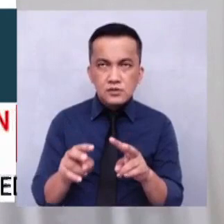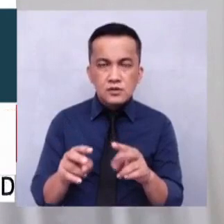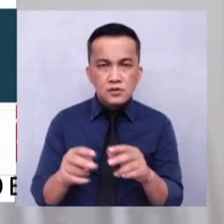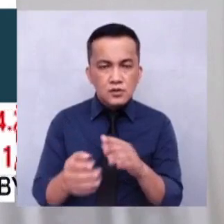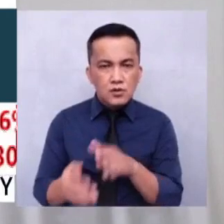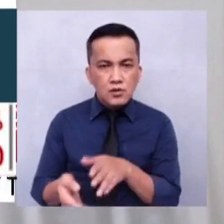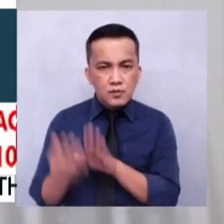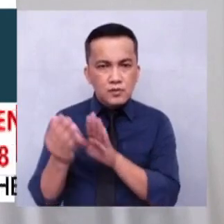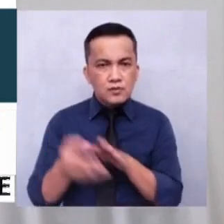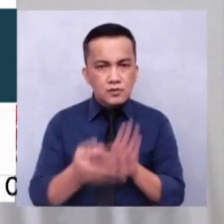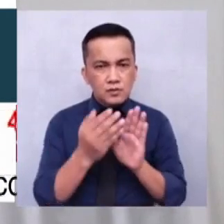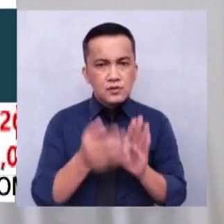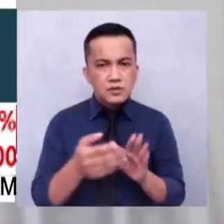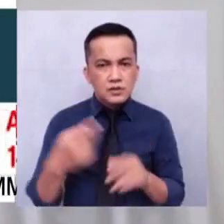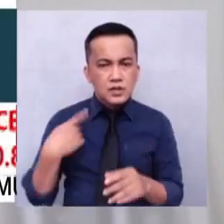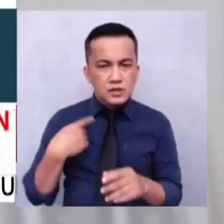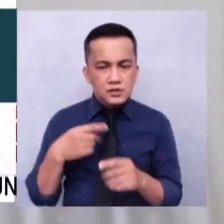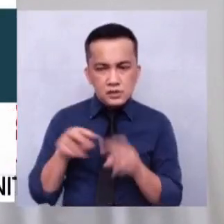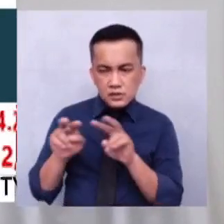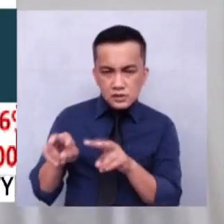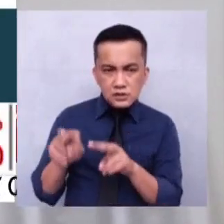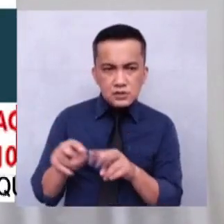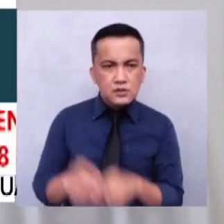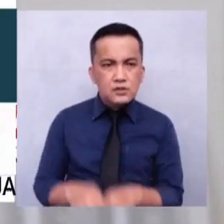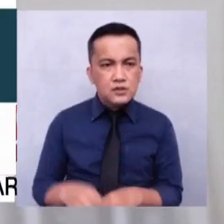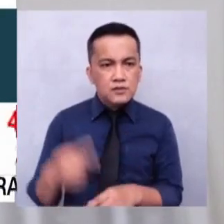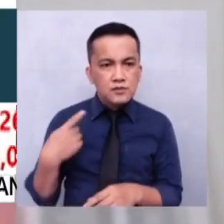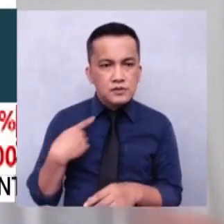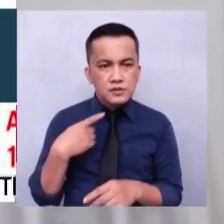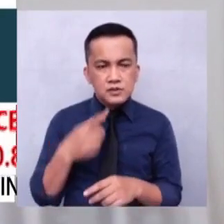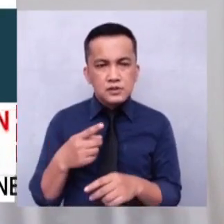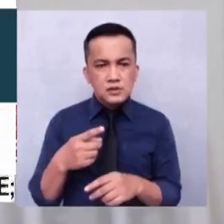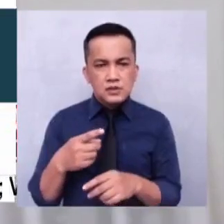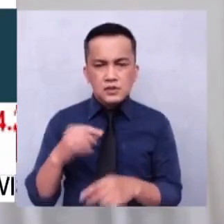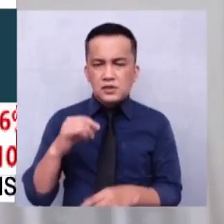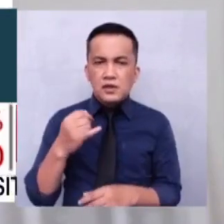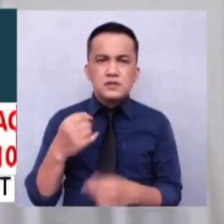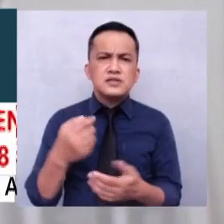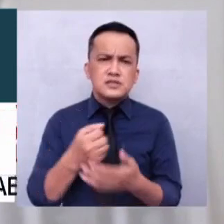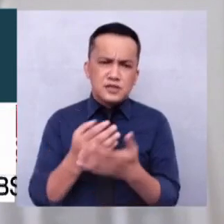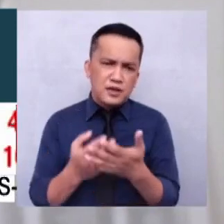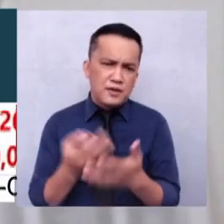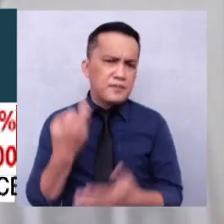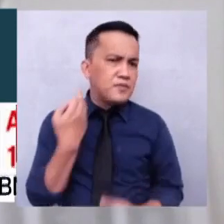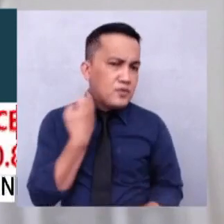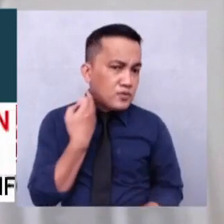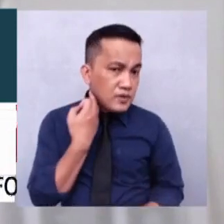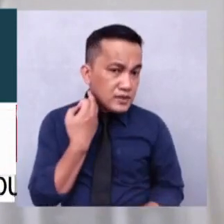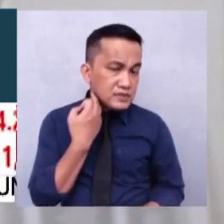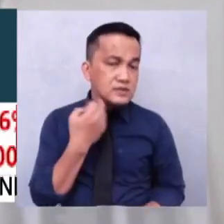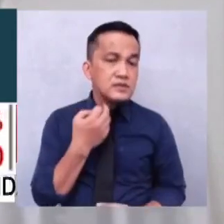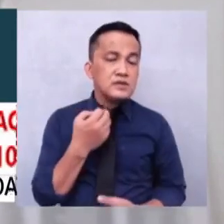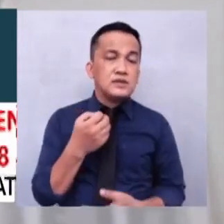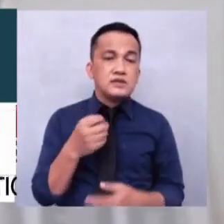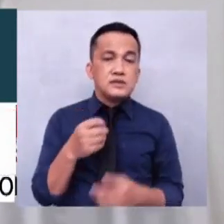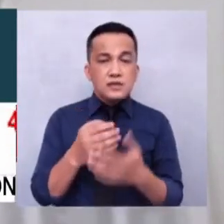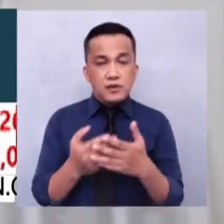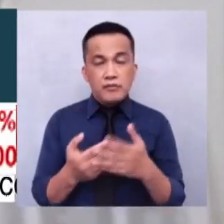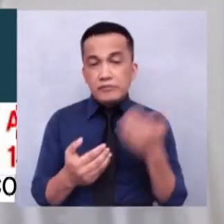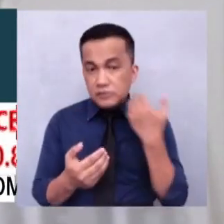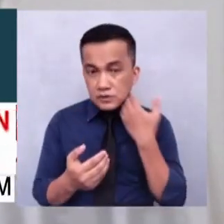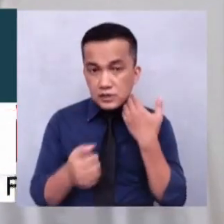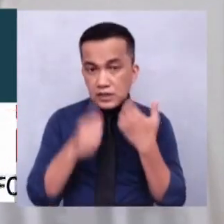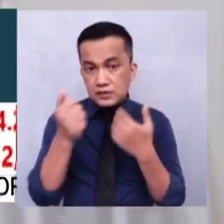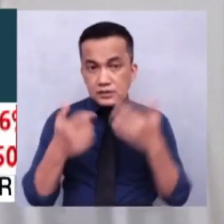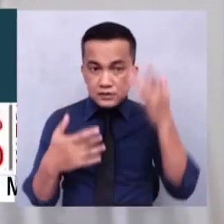and we also seen that there was an increase in influenza cases in South Africa just in the last